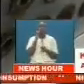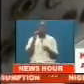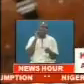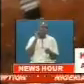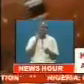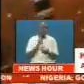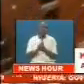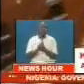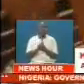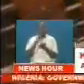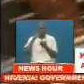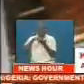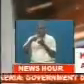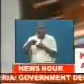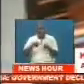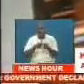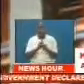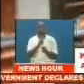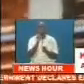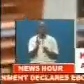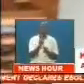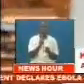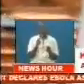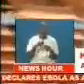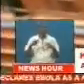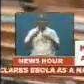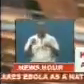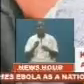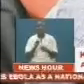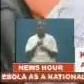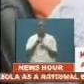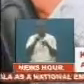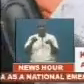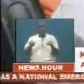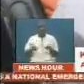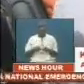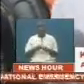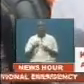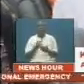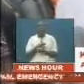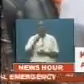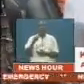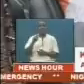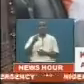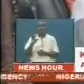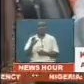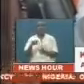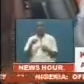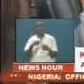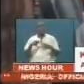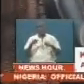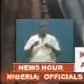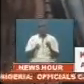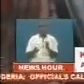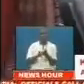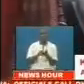To enable the proper regulation of the application of nuclear energy in these areas, the Ghana Atomic Energy Commission developed the